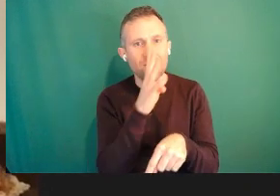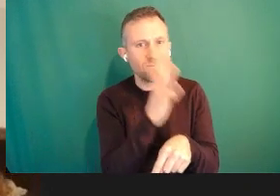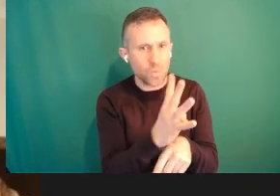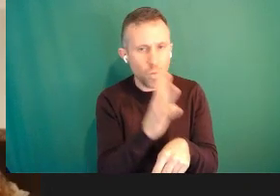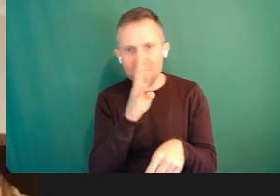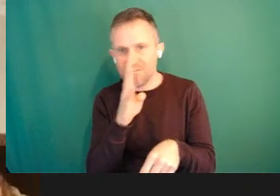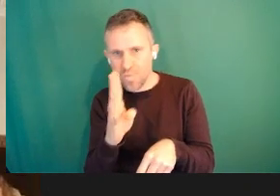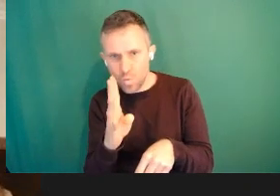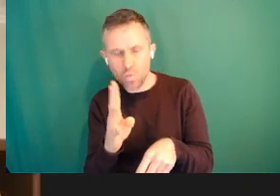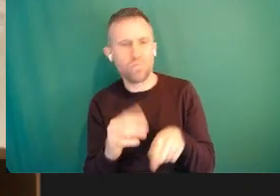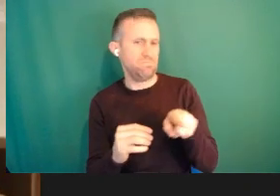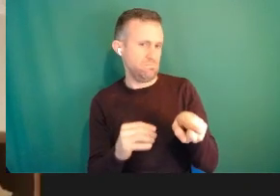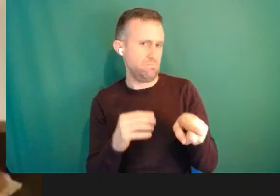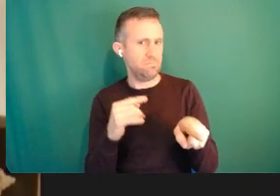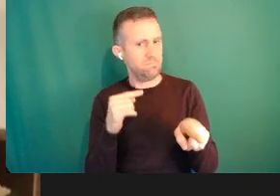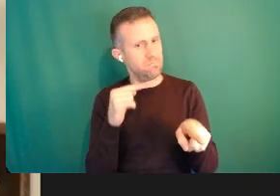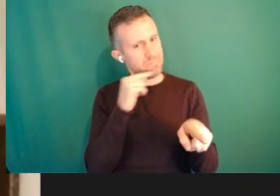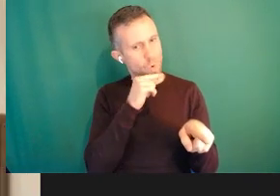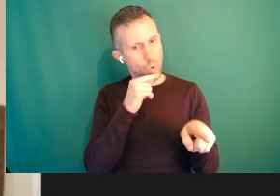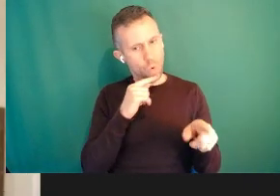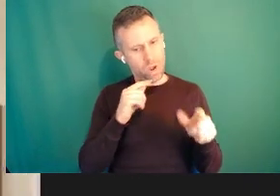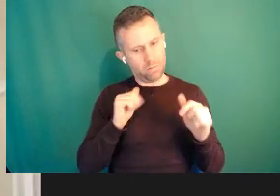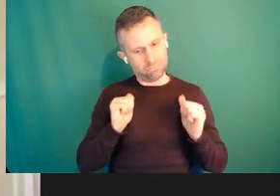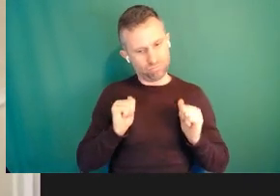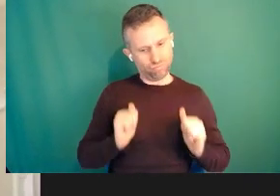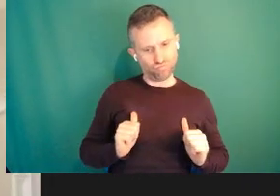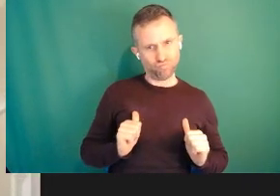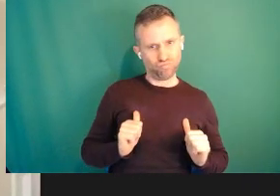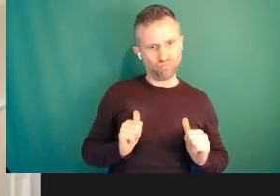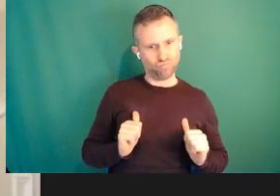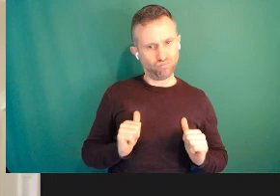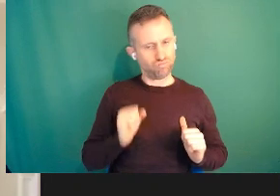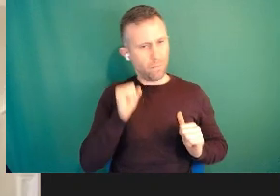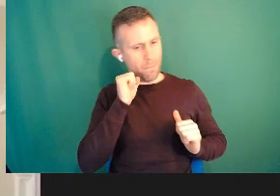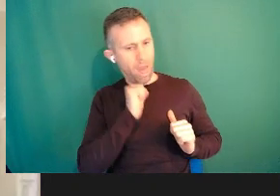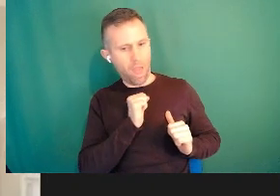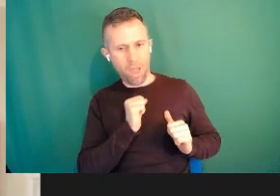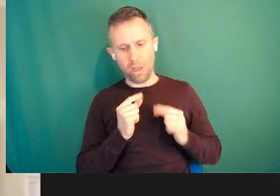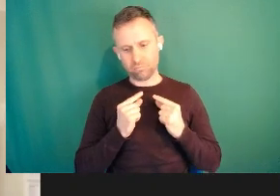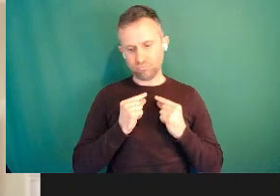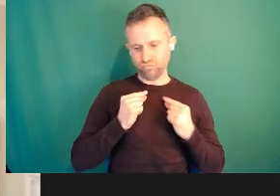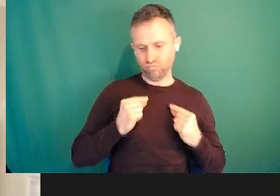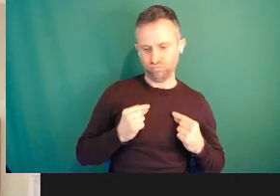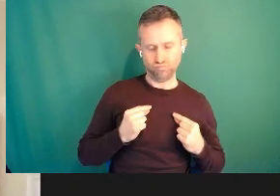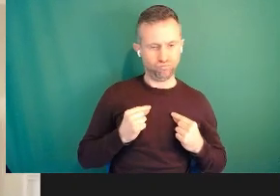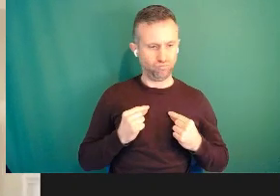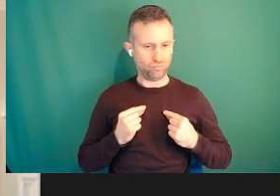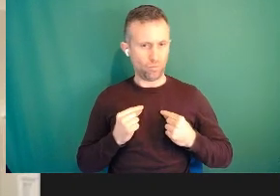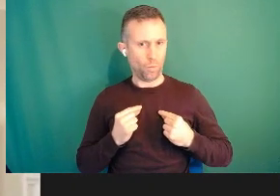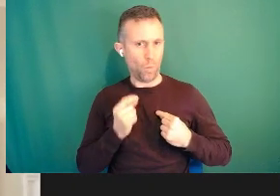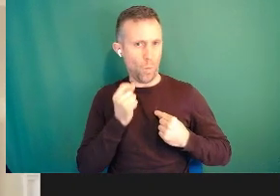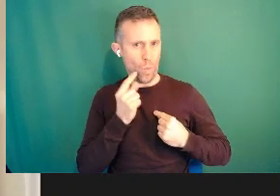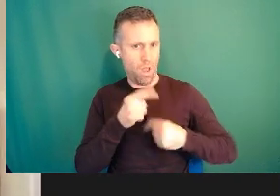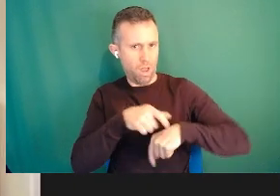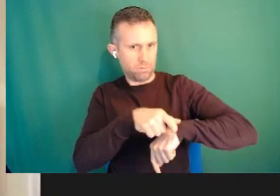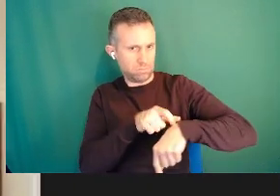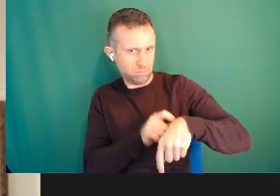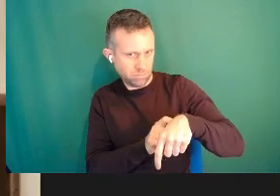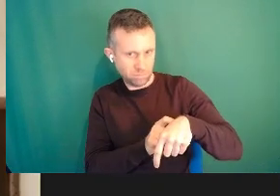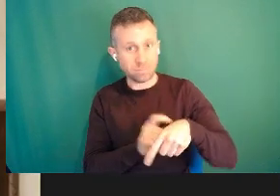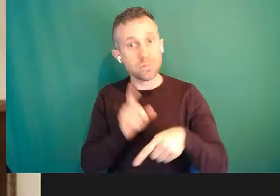with white collar and white cuffs, and a little girl in a beautiful white dress with pink sash around the